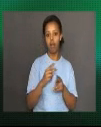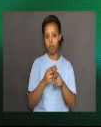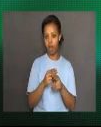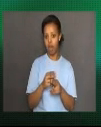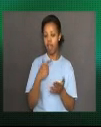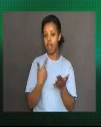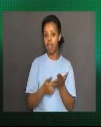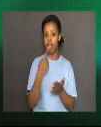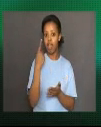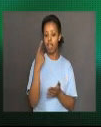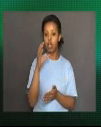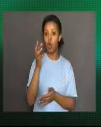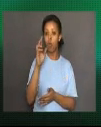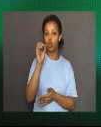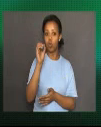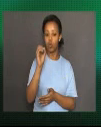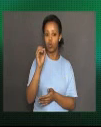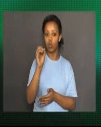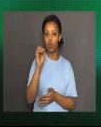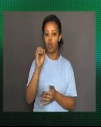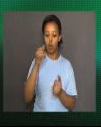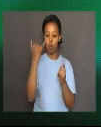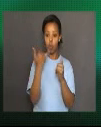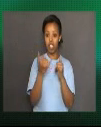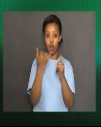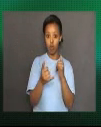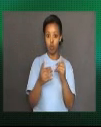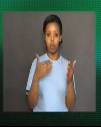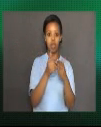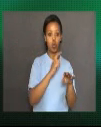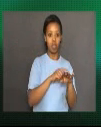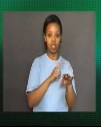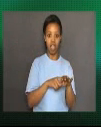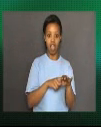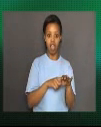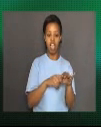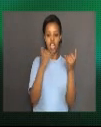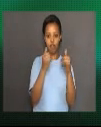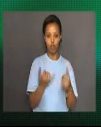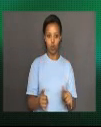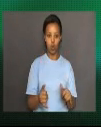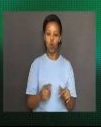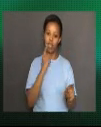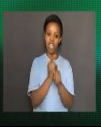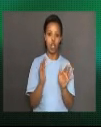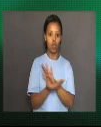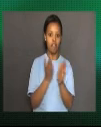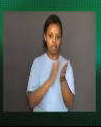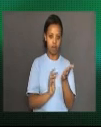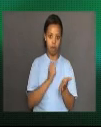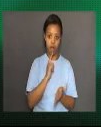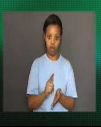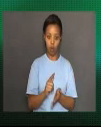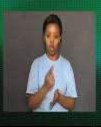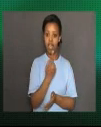When the chromosomes arrive at the poles, the division is effectively over.